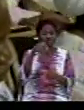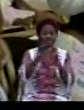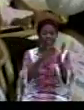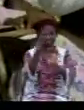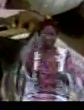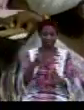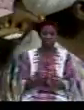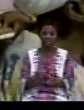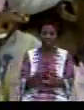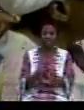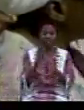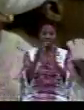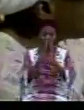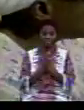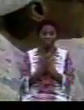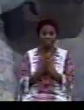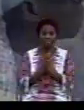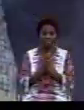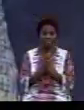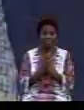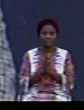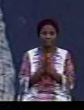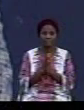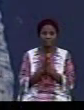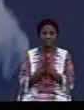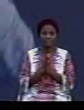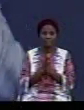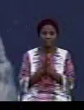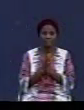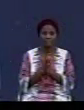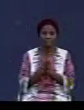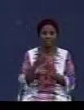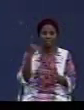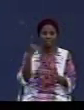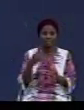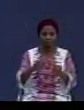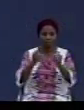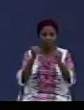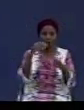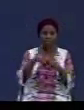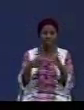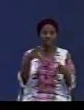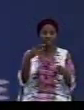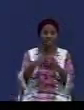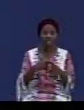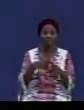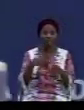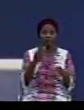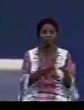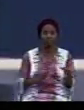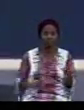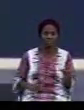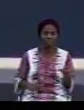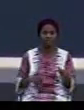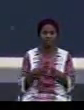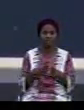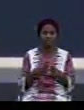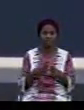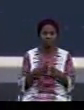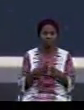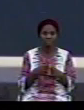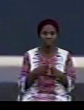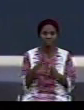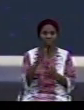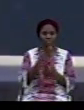asked for arms and the power in the name of Christ. Give him legs.